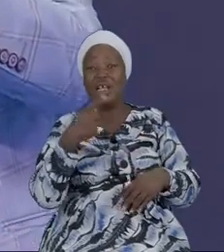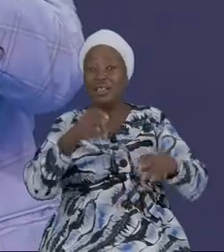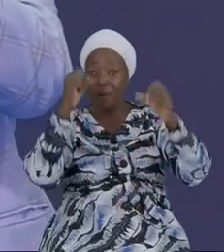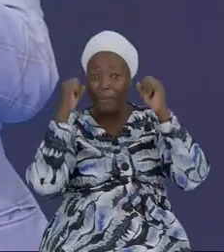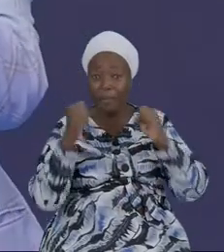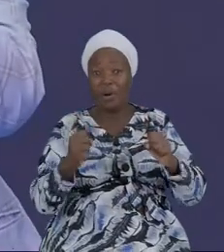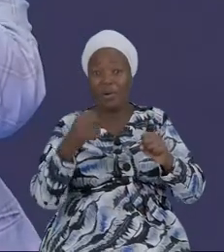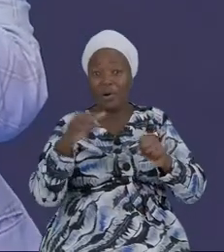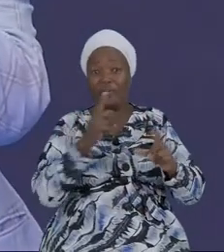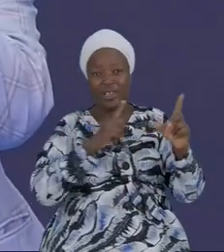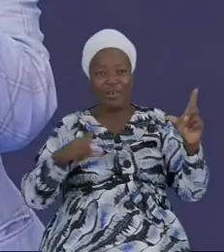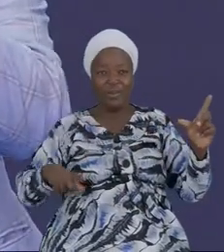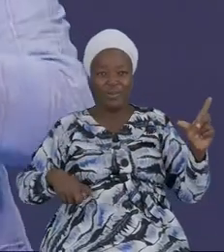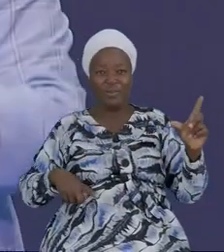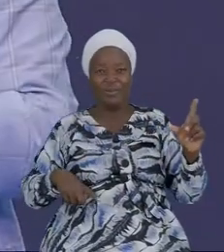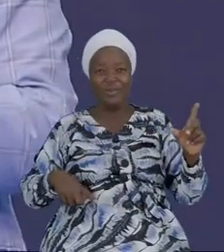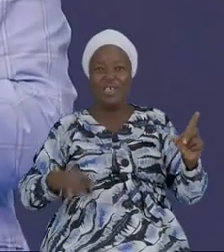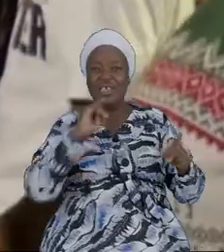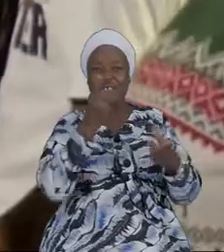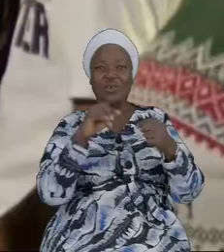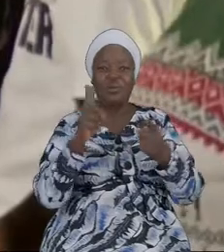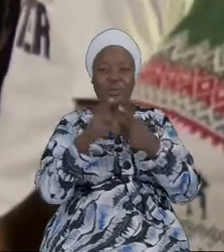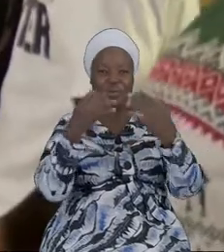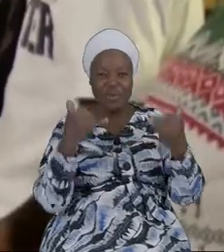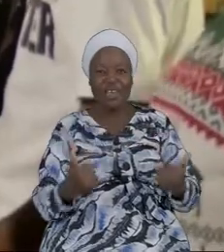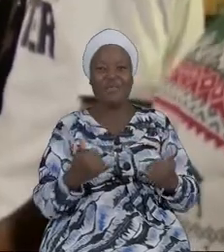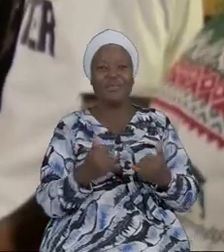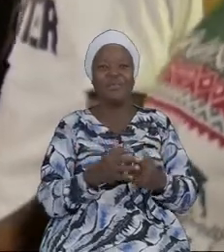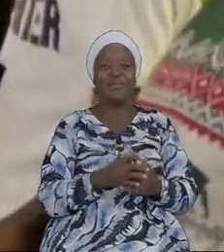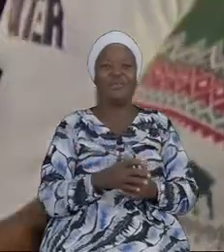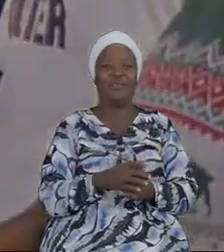power of the Lord is coming to you right now.